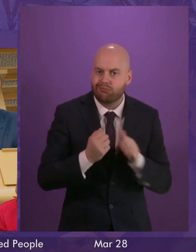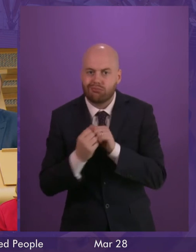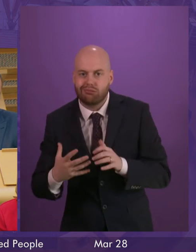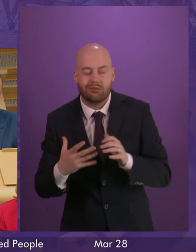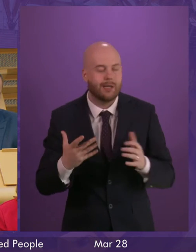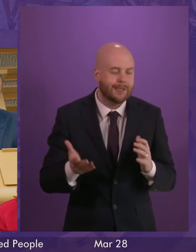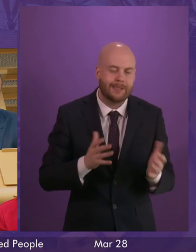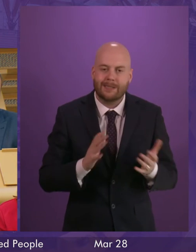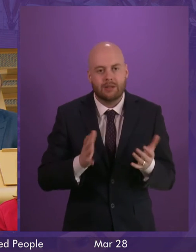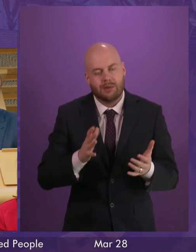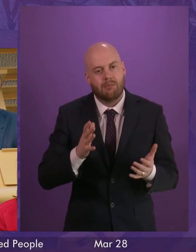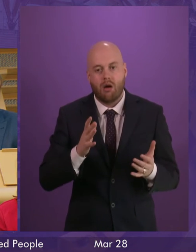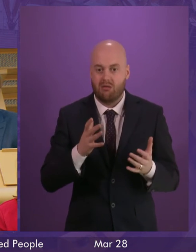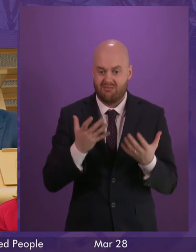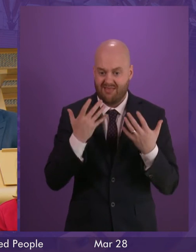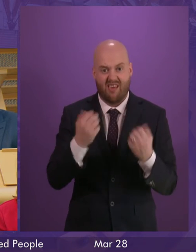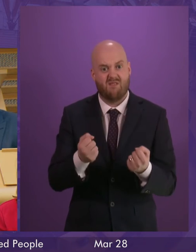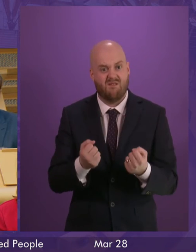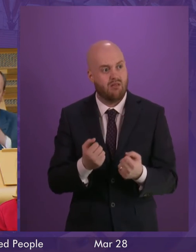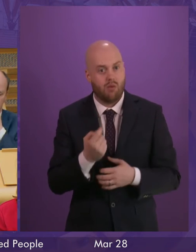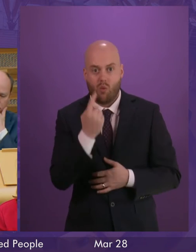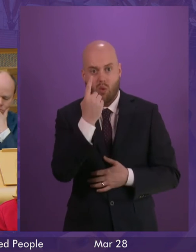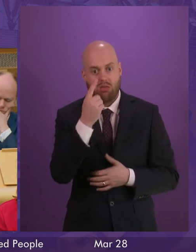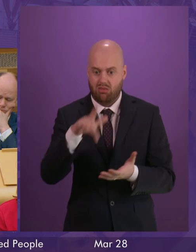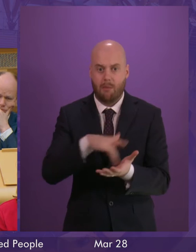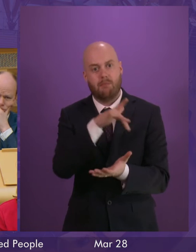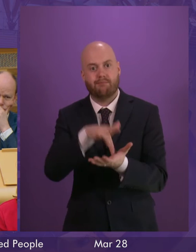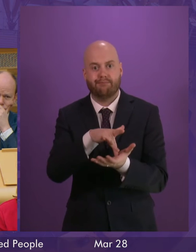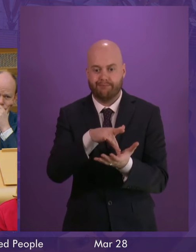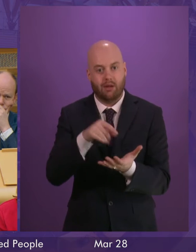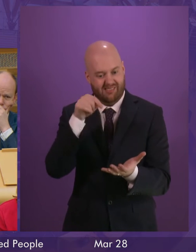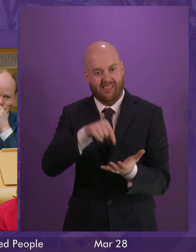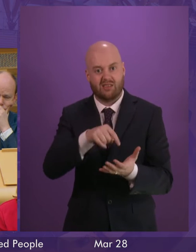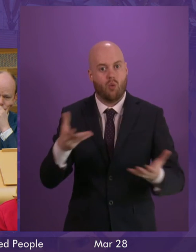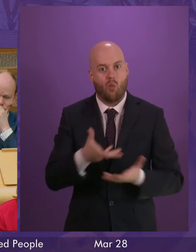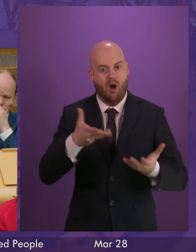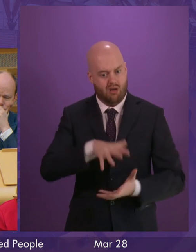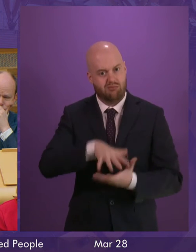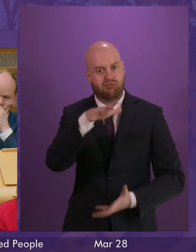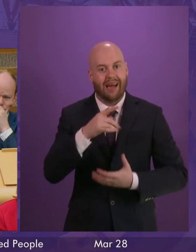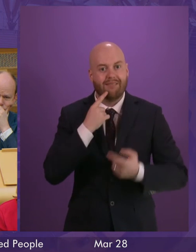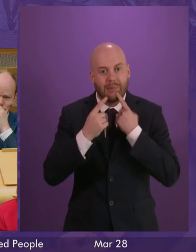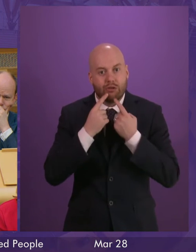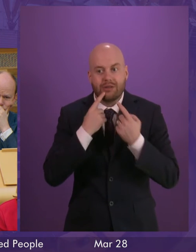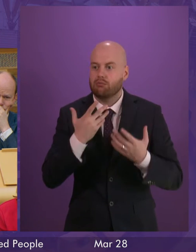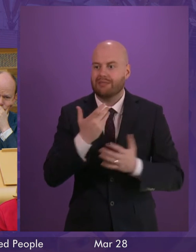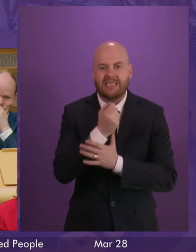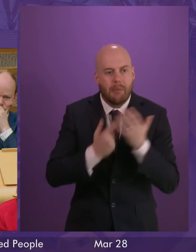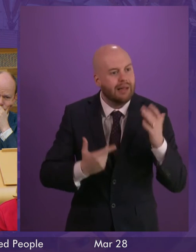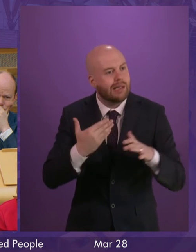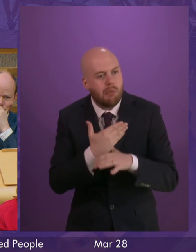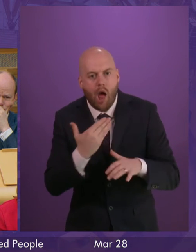one-stop portal where employees and employers can find advice on disability employment.